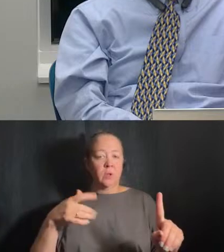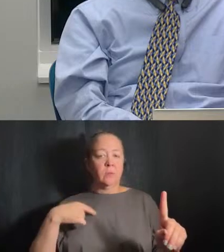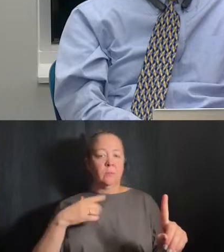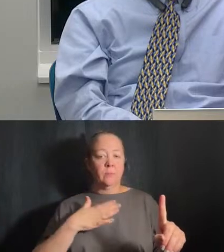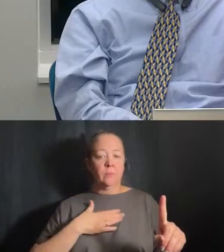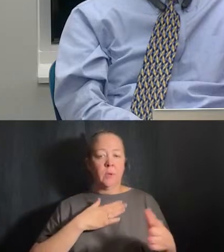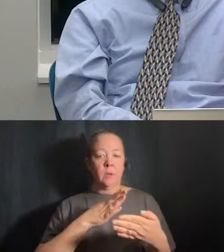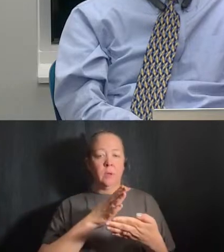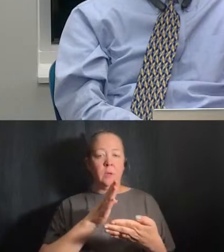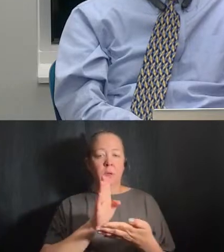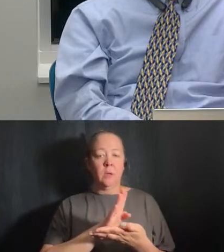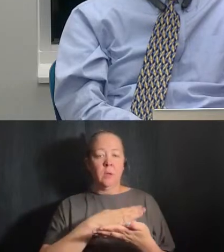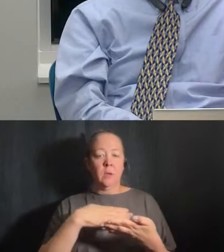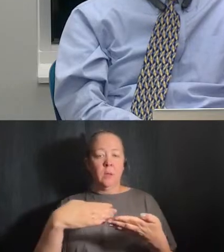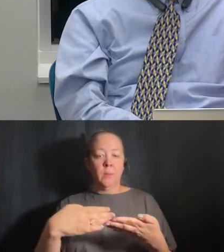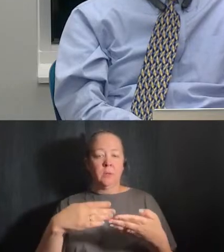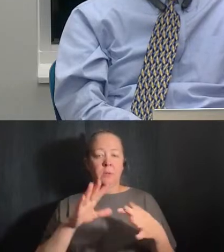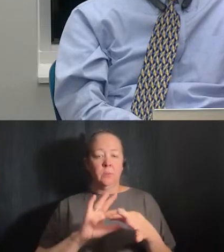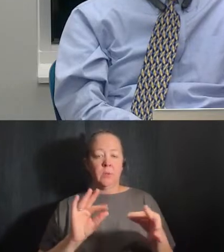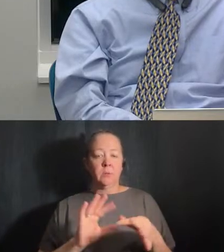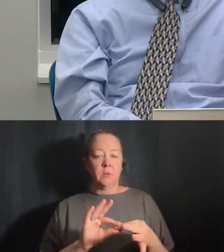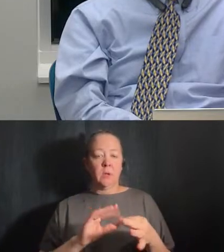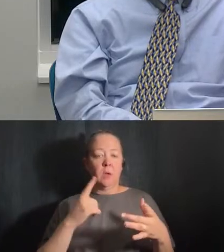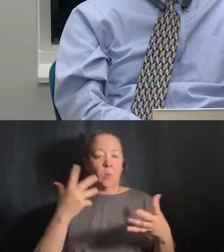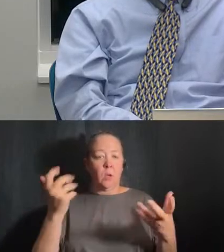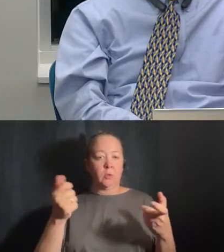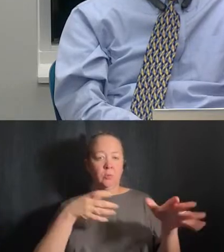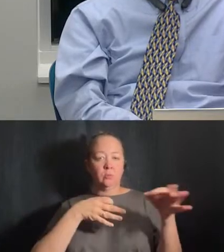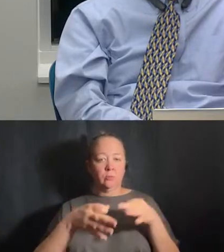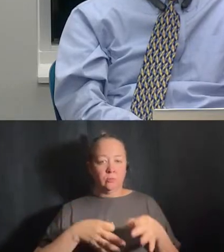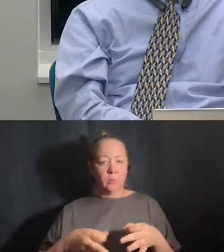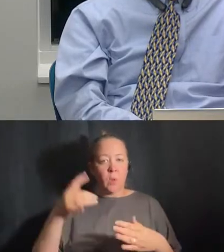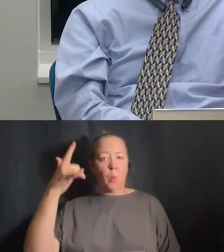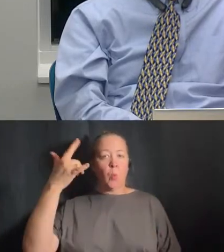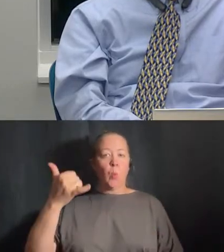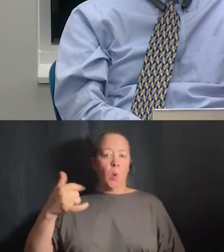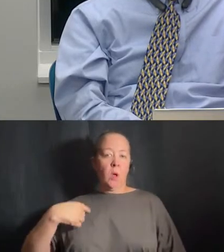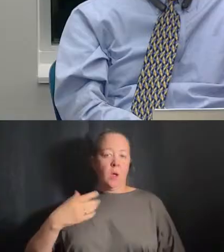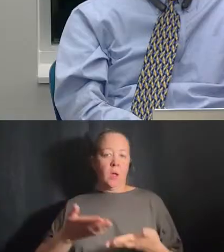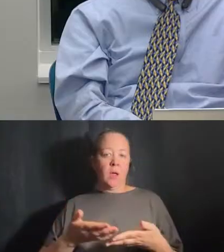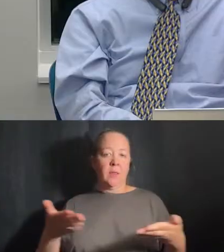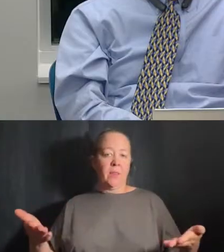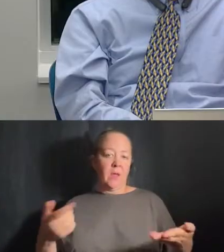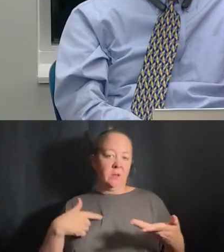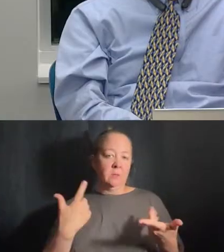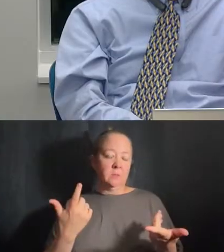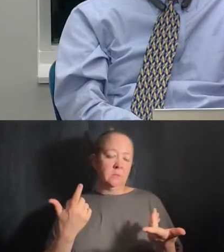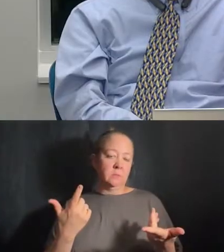why things are the way they are. So I do plan on elaborating more on that. Thank you.